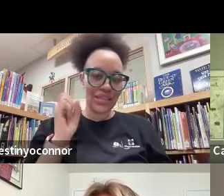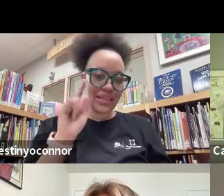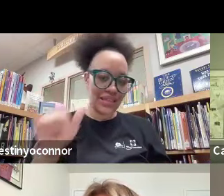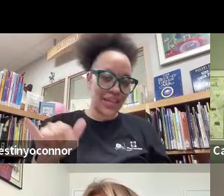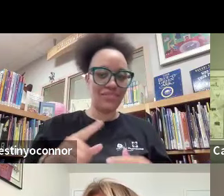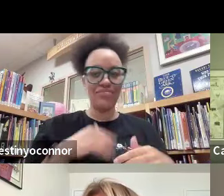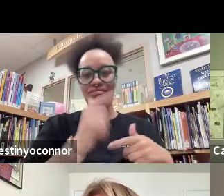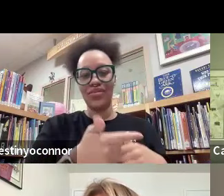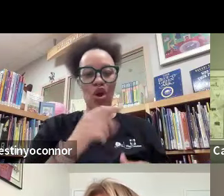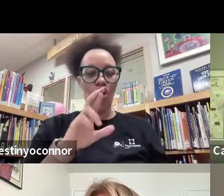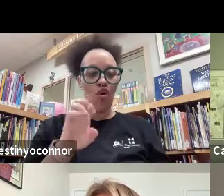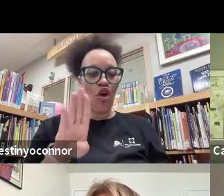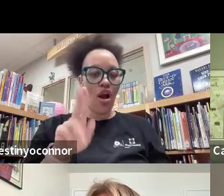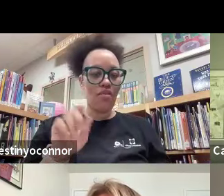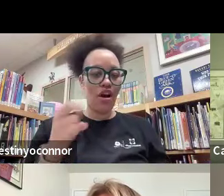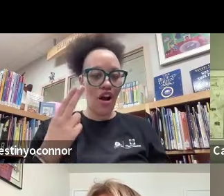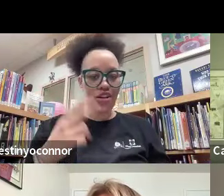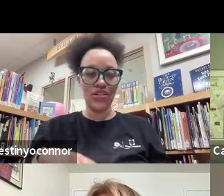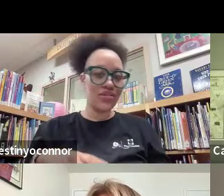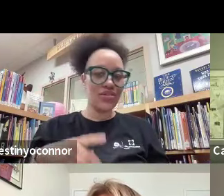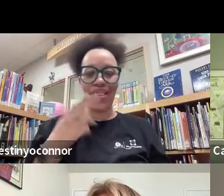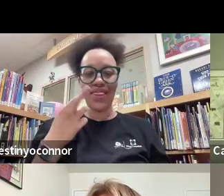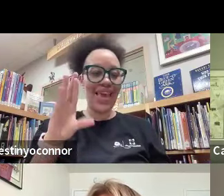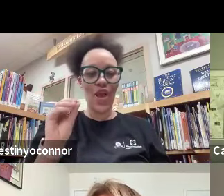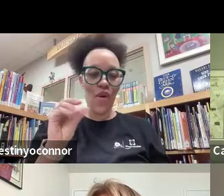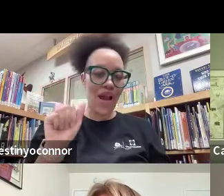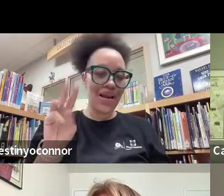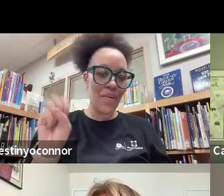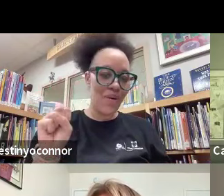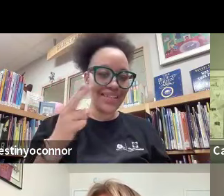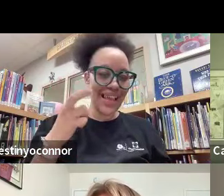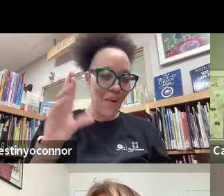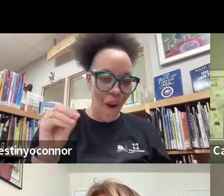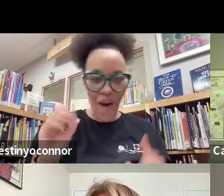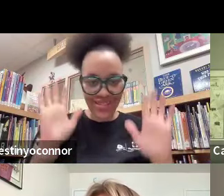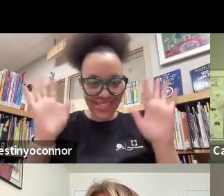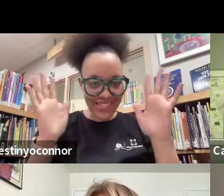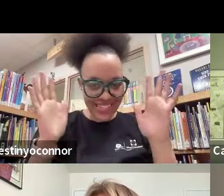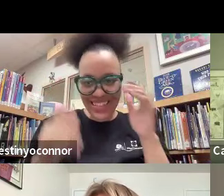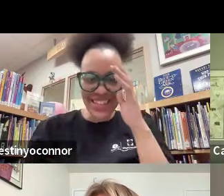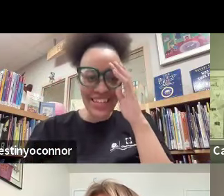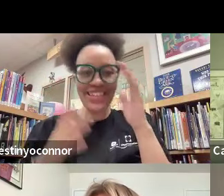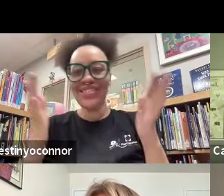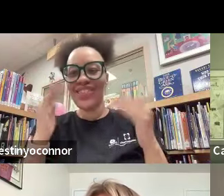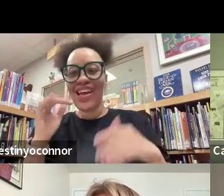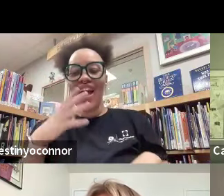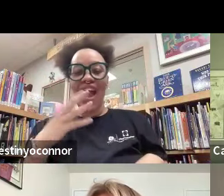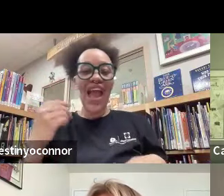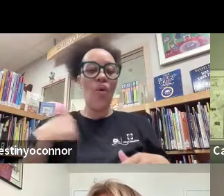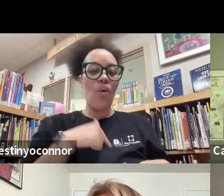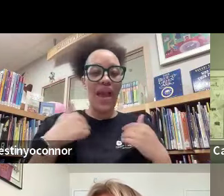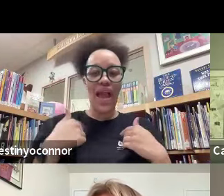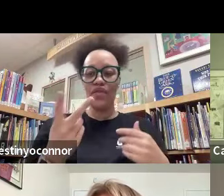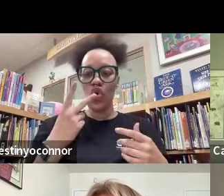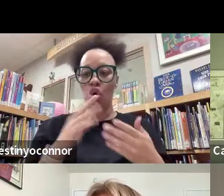I'll introduce you to the co-chairs. I'm Destiny, I'm one of those, and Rob Koch is the other one. And so here we are all